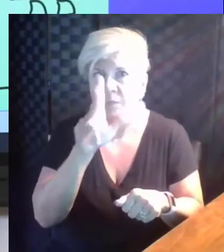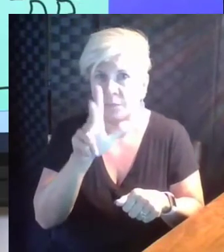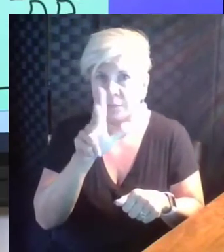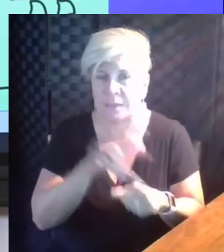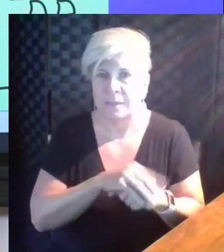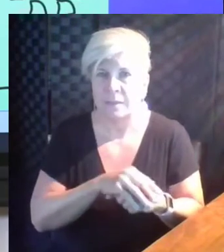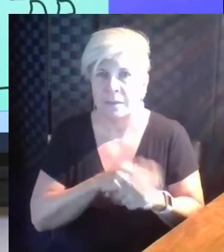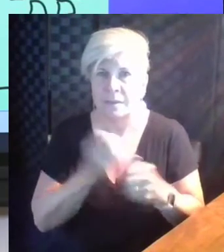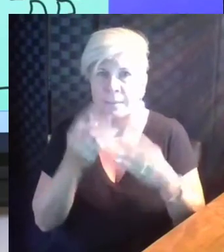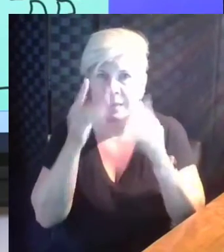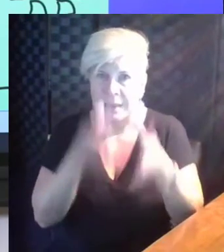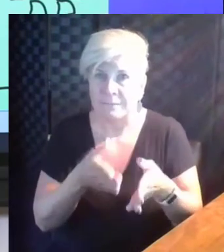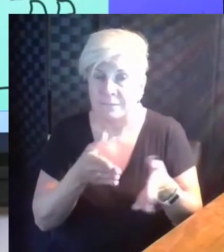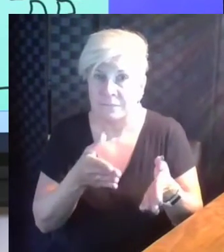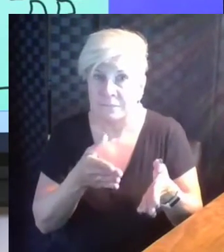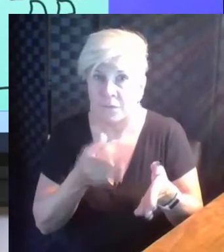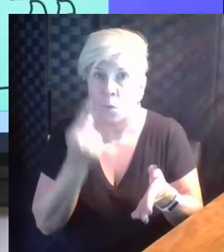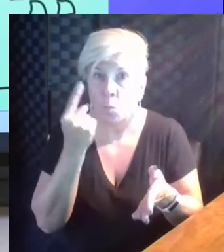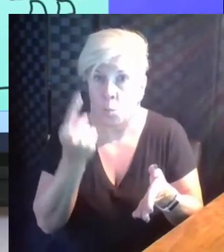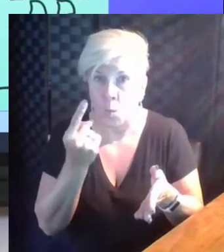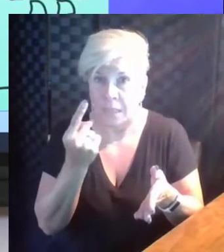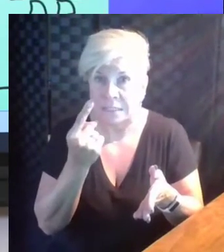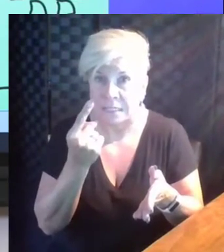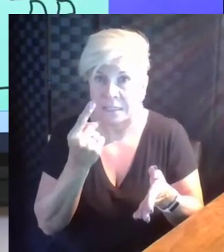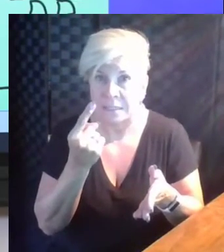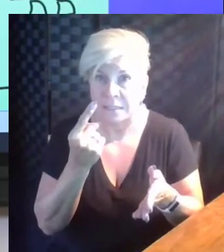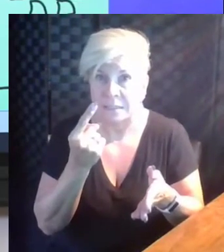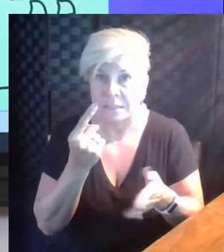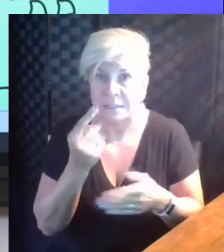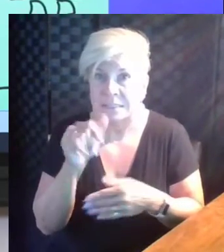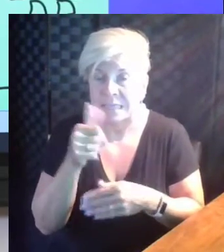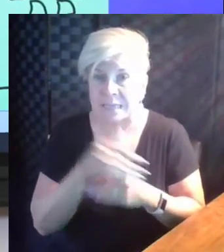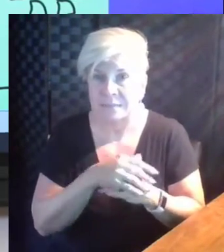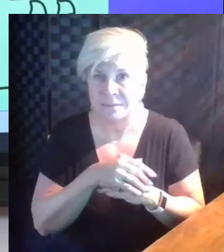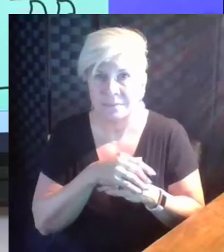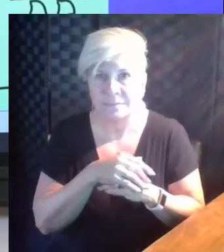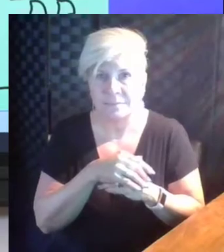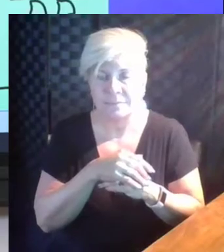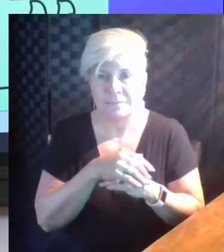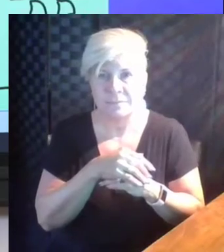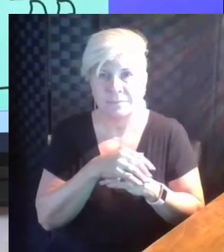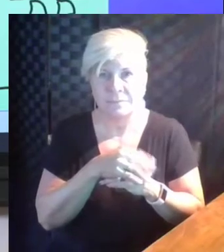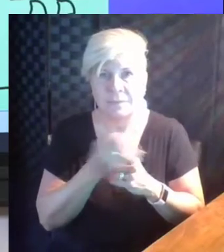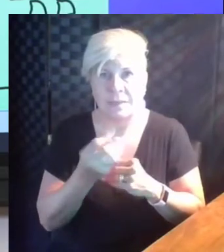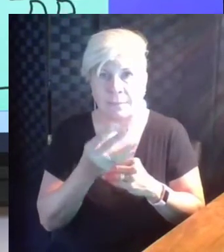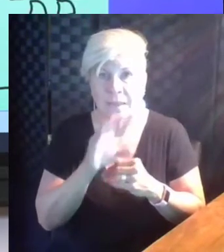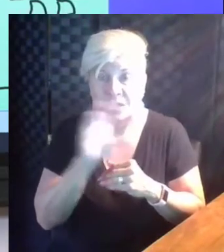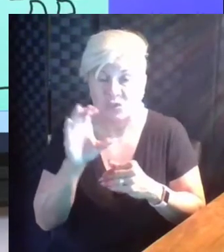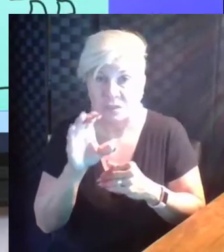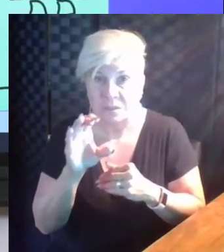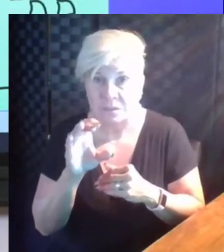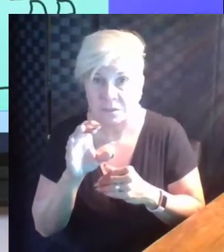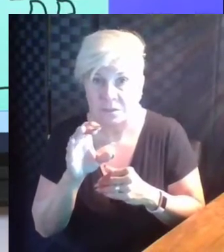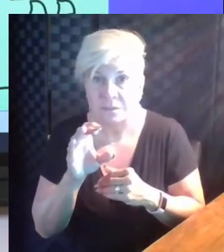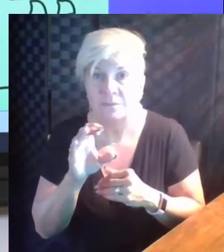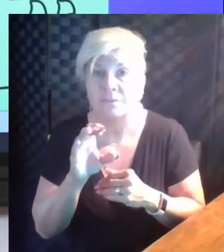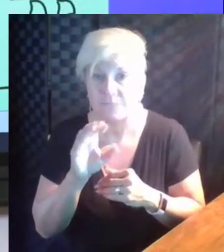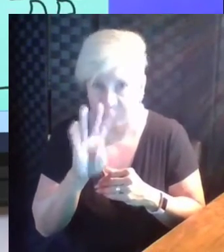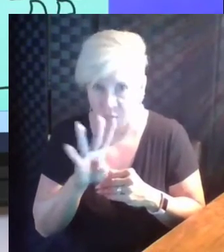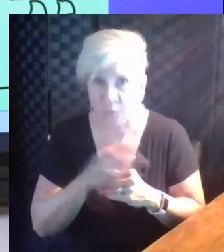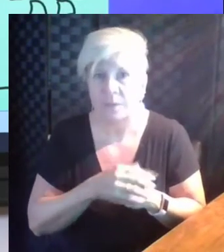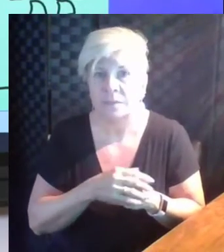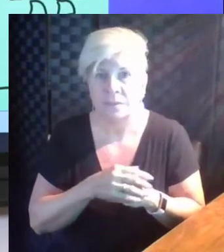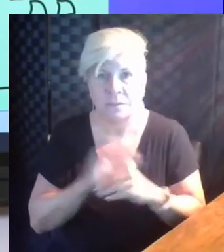2, 3. What does that leave me? 1 10, which we know is the same as 10. And how many hundreds?